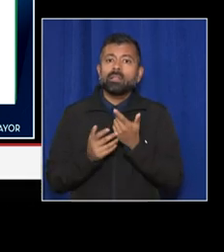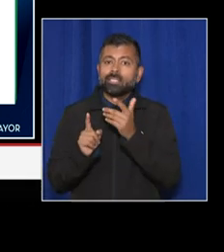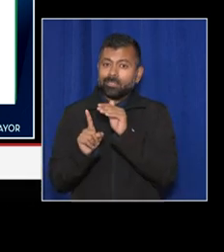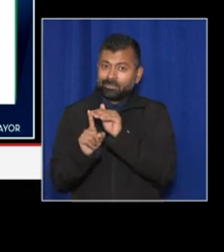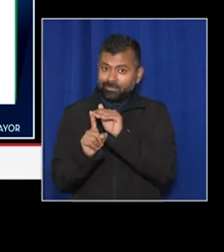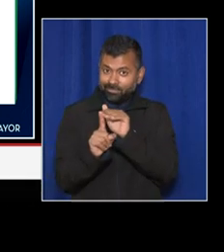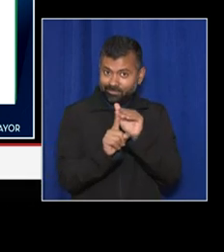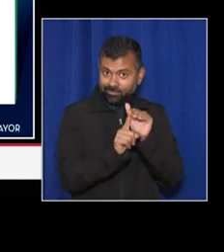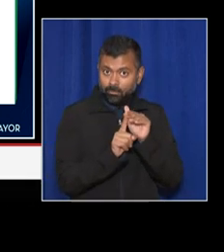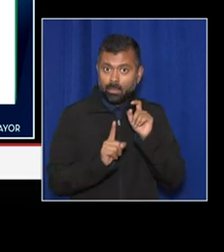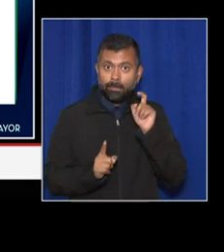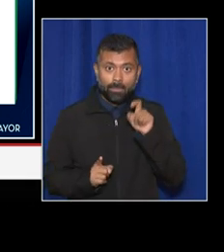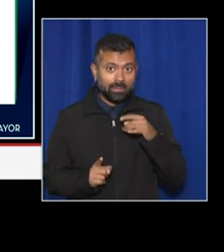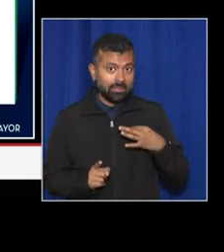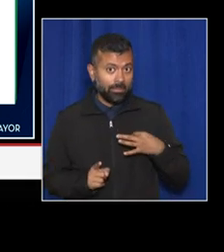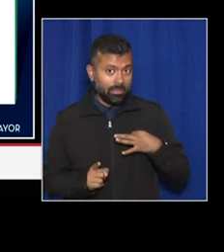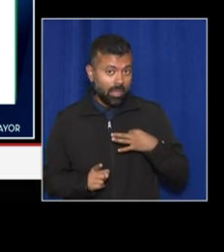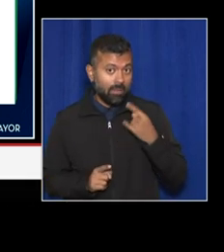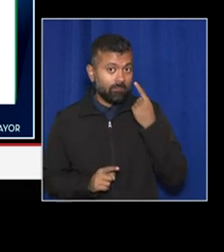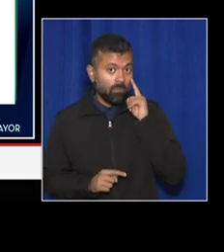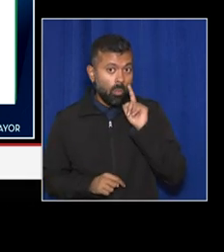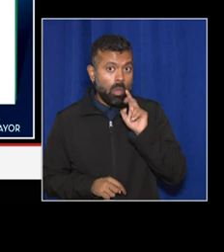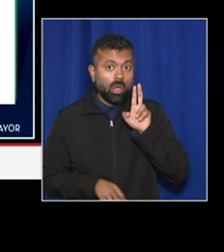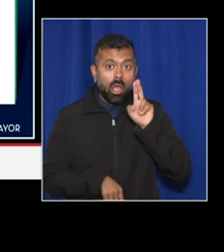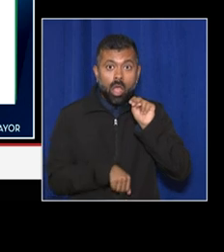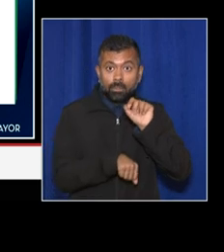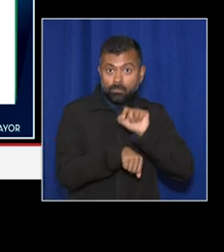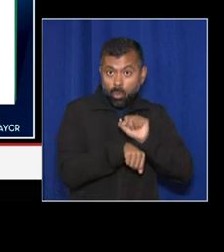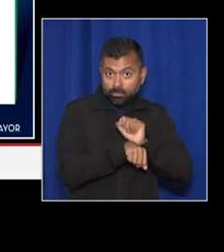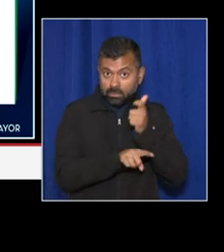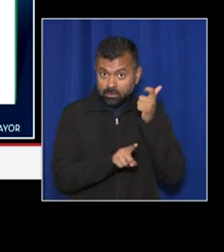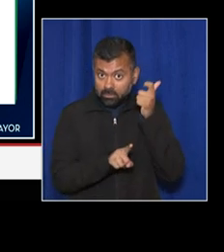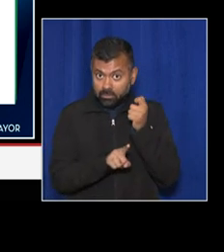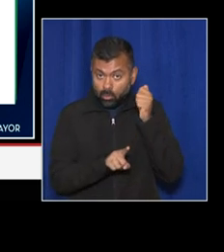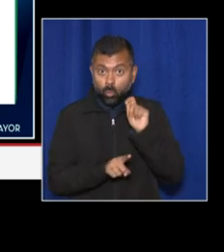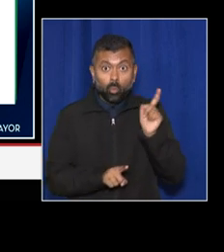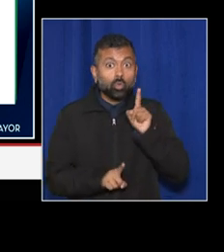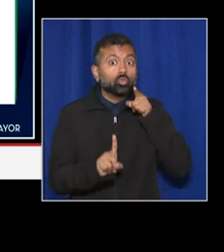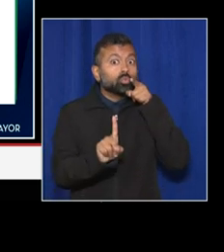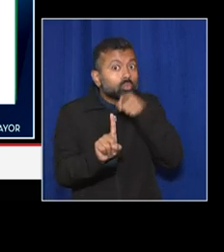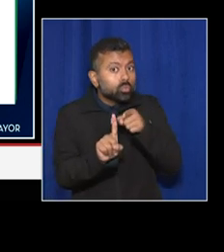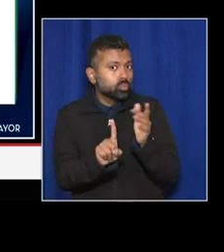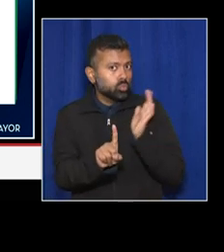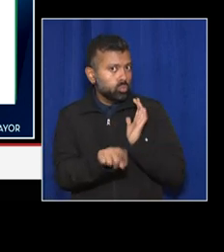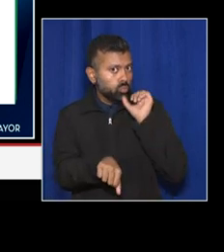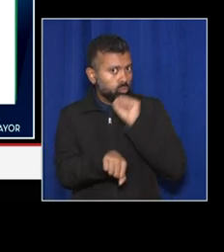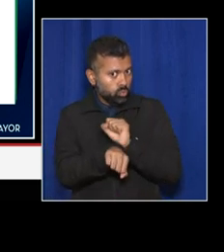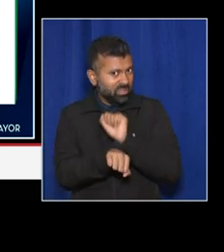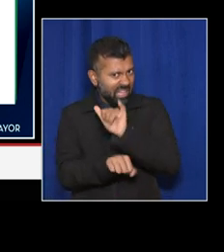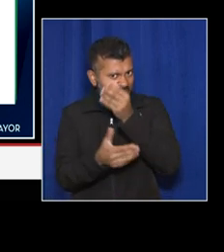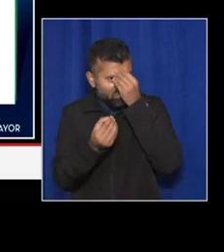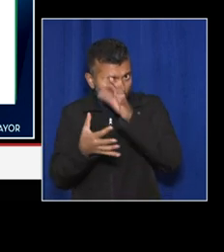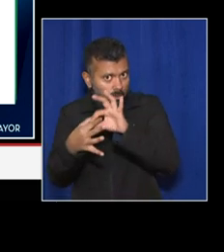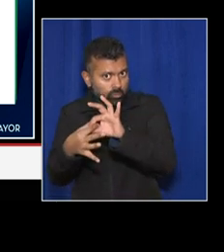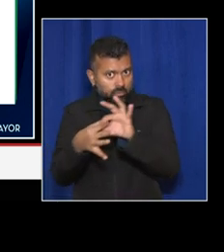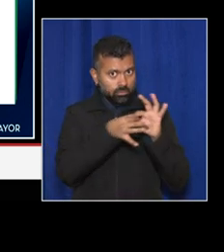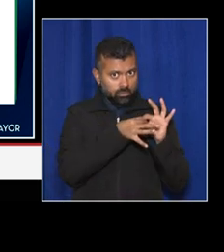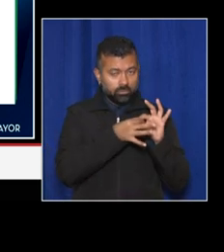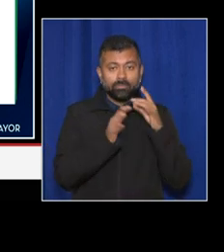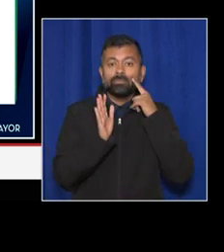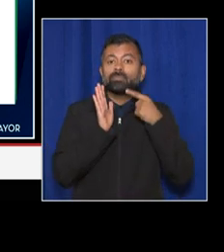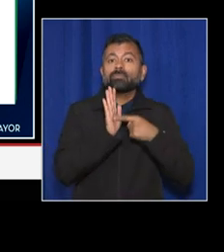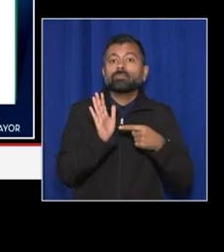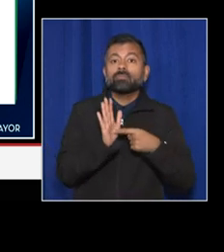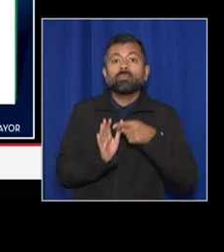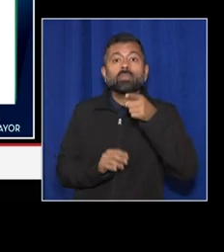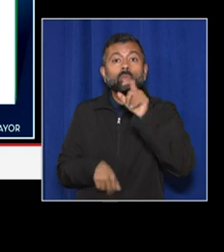unemployment insurance benefits in the city or location in which you work. So if you work in the District of